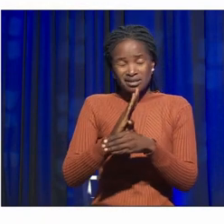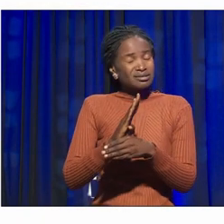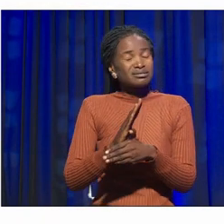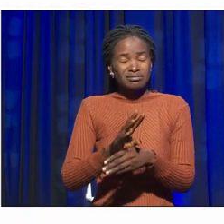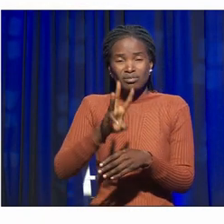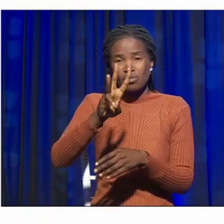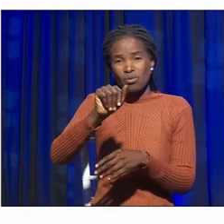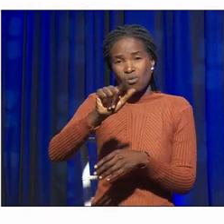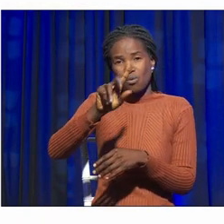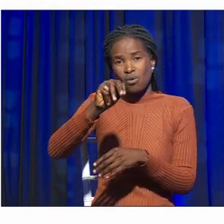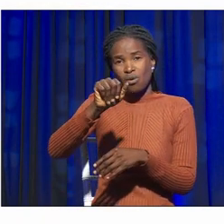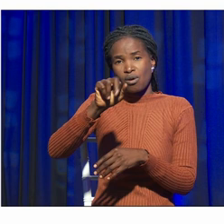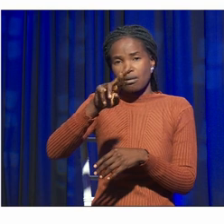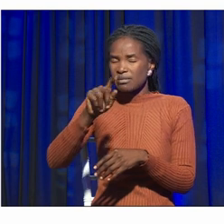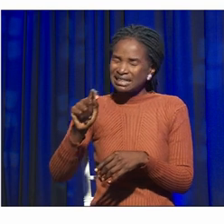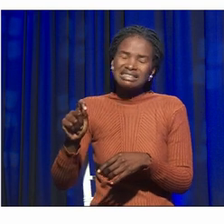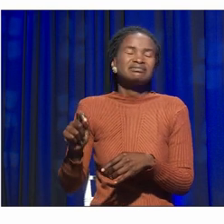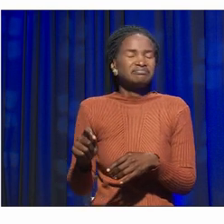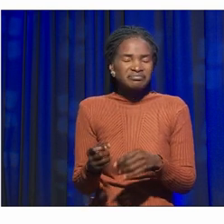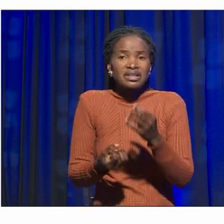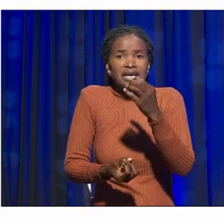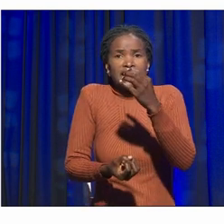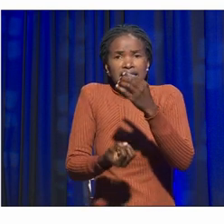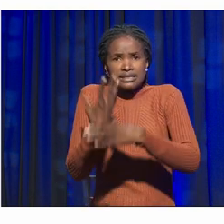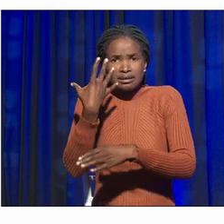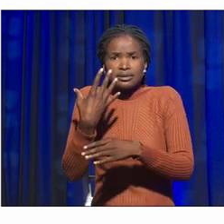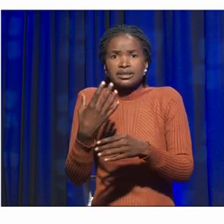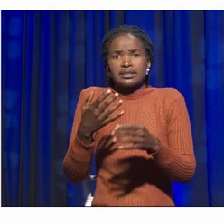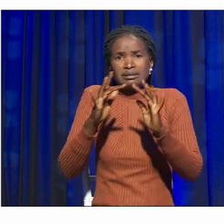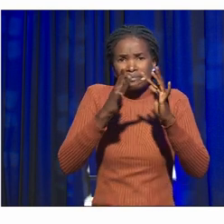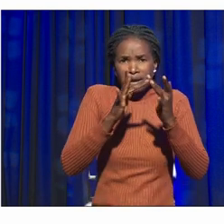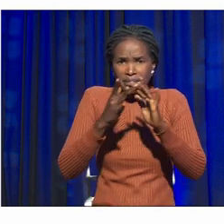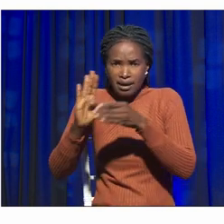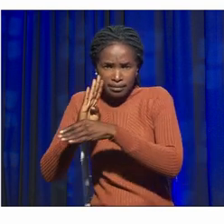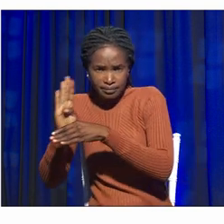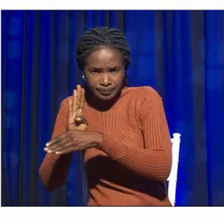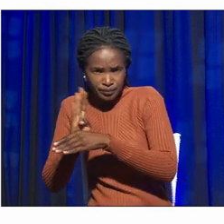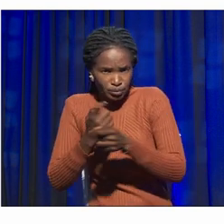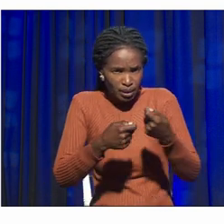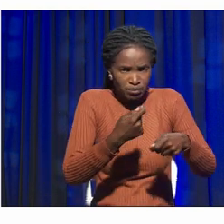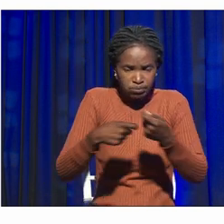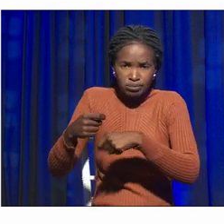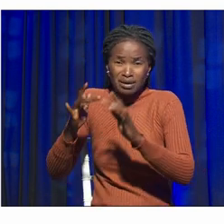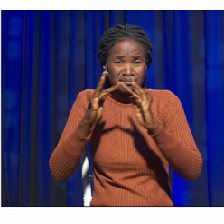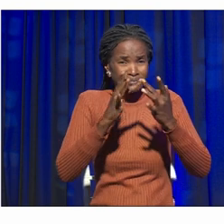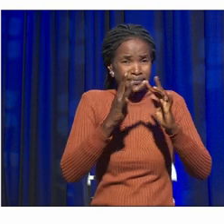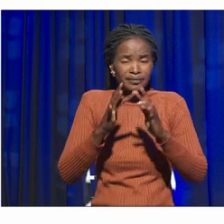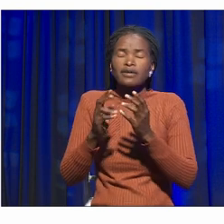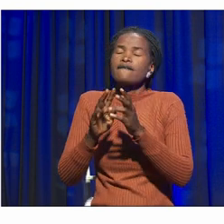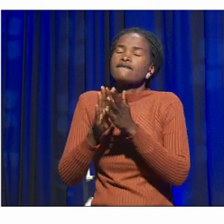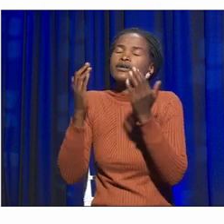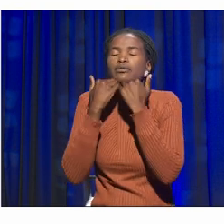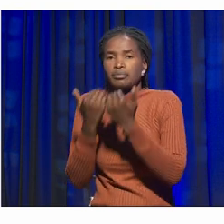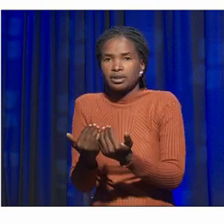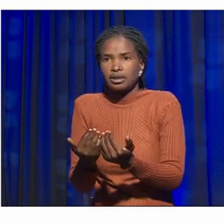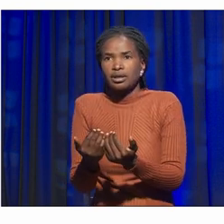Walmart, apart from establishing their own e-commerce platform, and that is important because differently